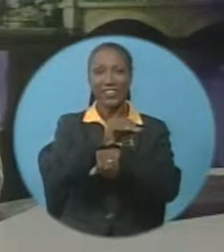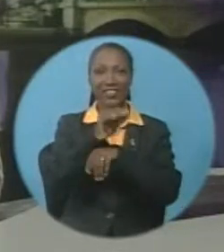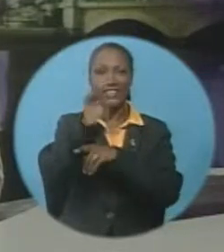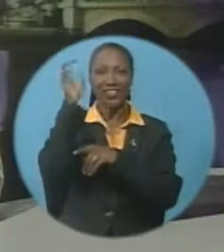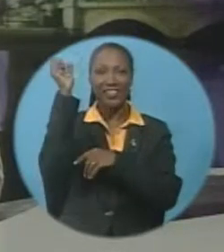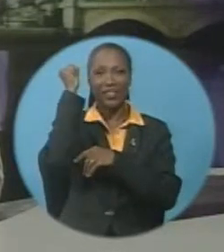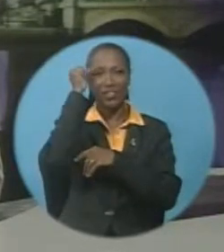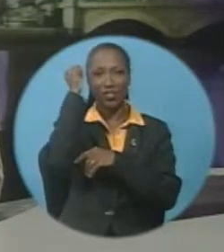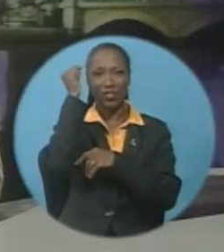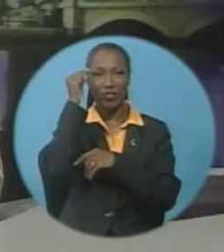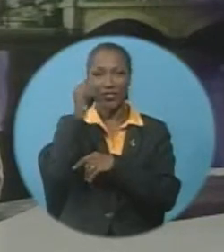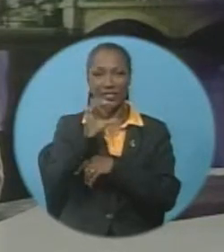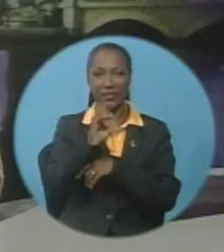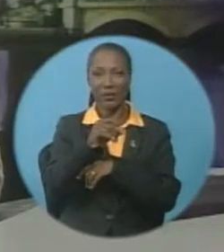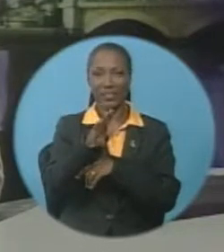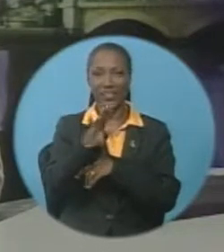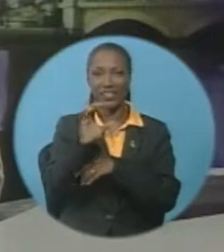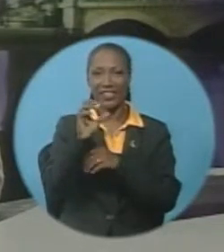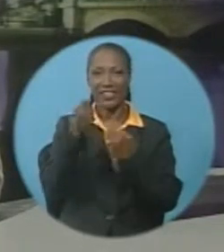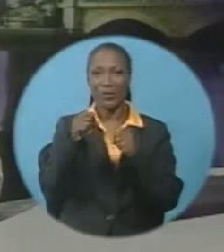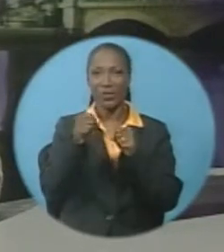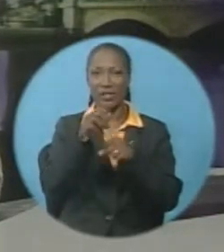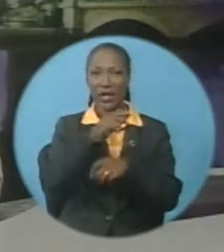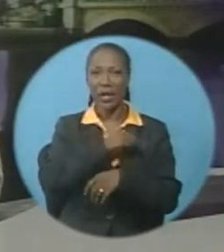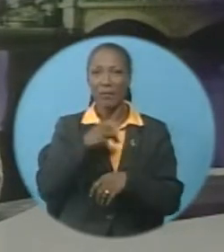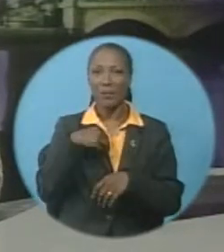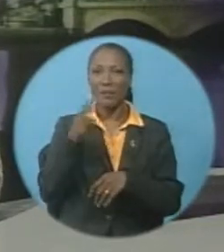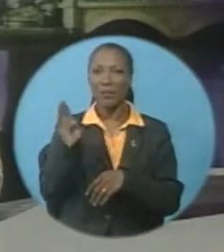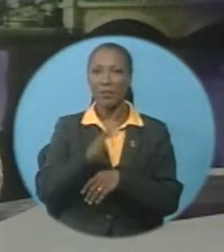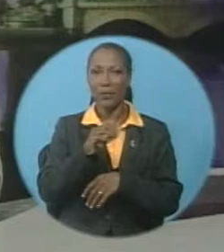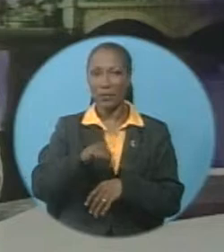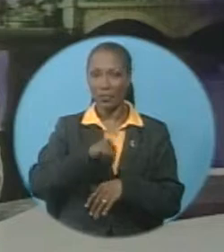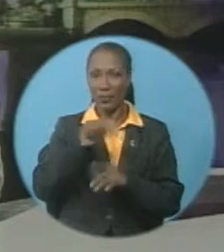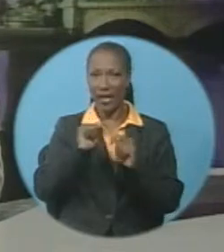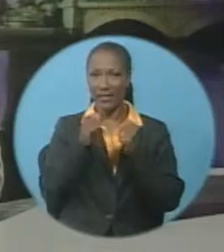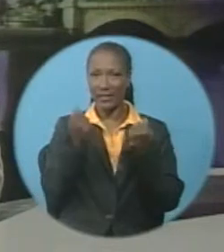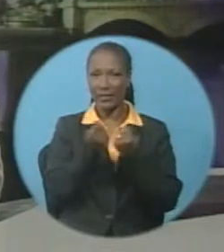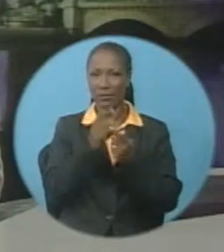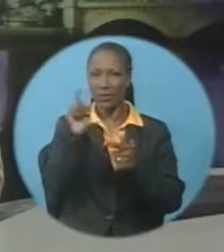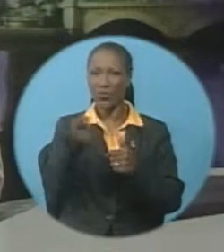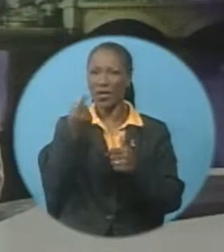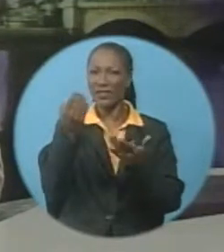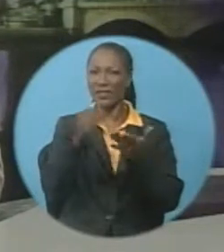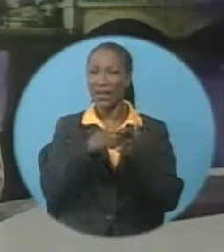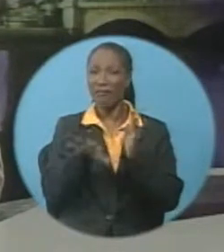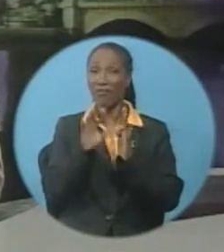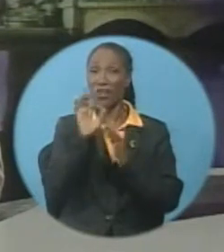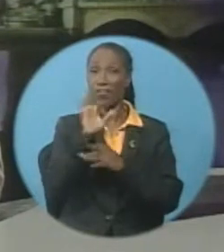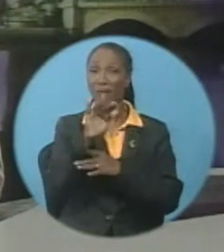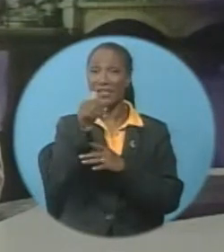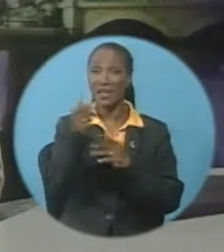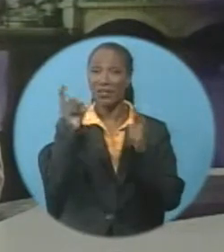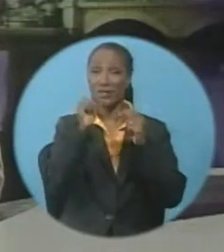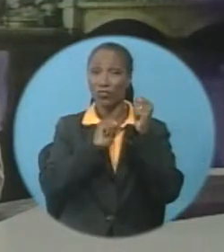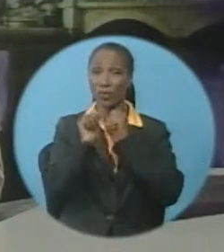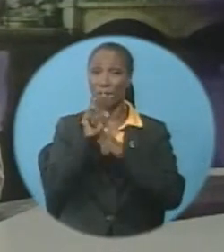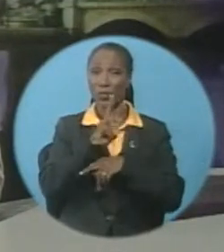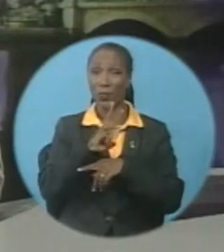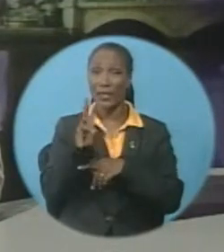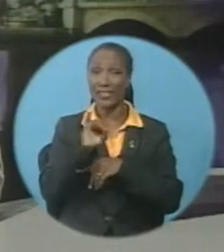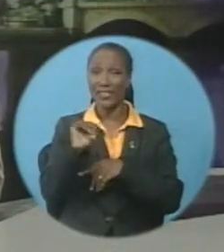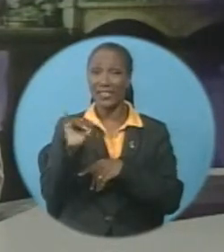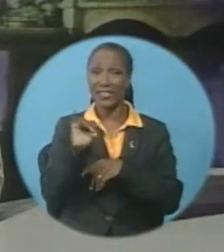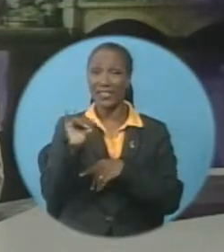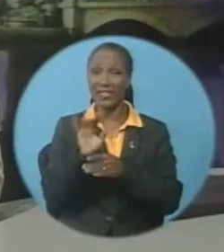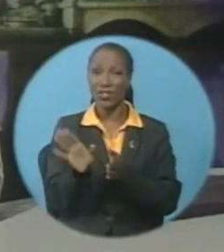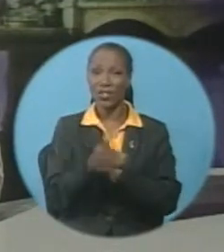Good evening, I'm Sean Green with the CBC Sports. Well, members of the Barbados Pride have once again found themselves in hot water. The West